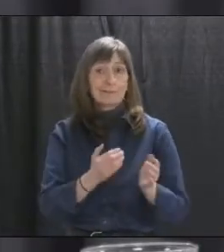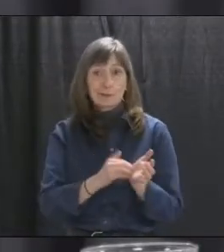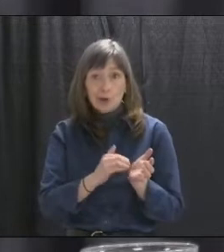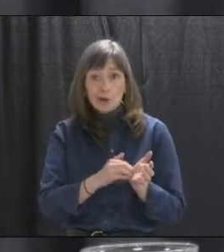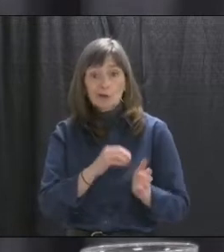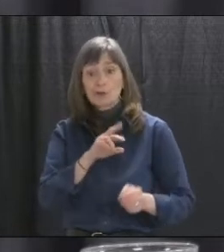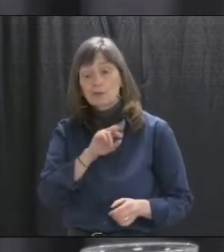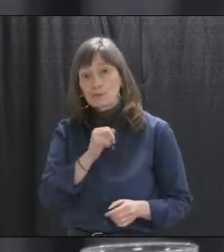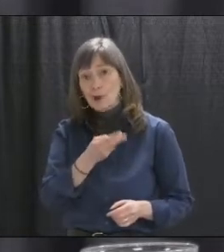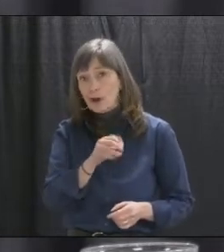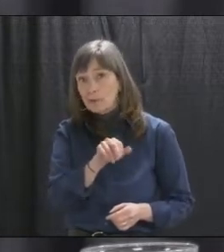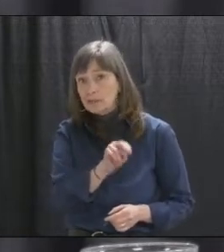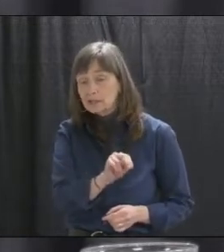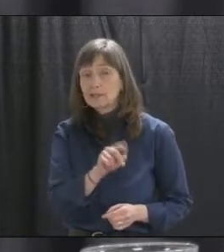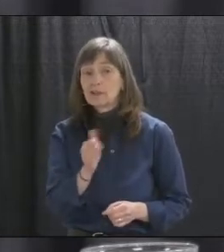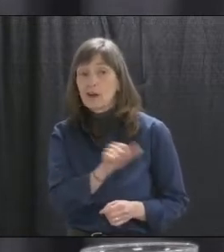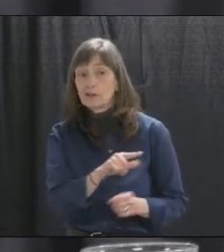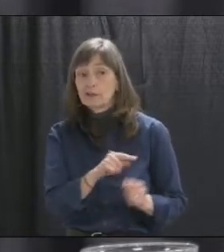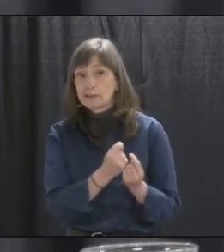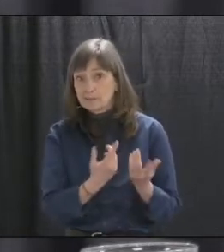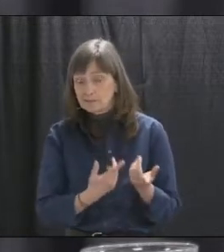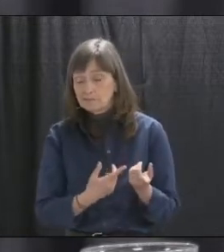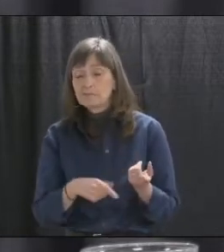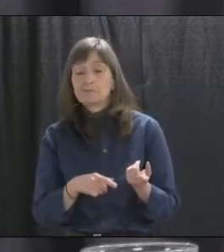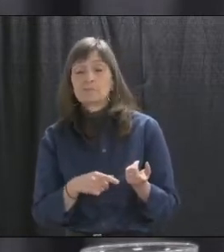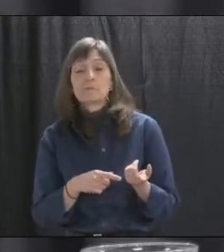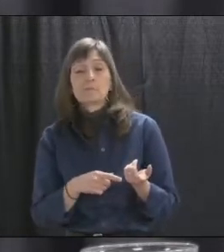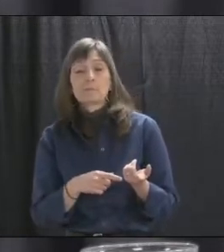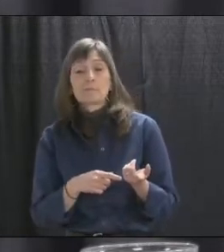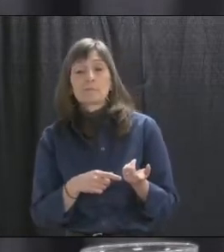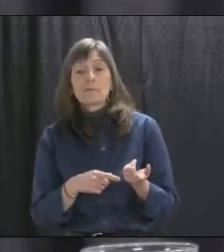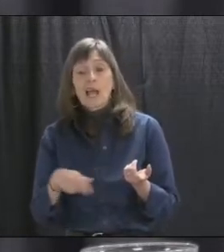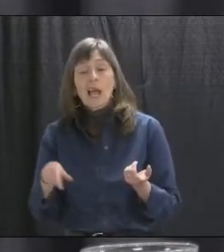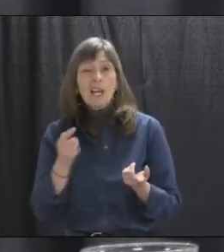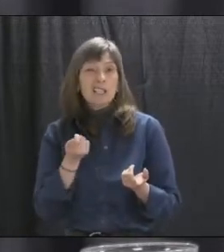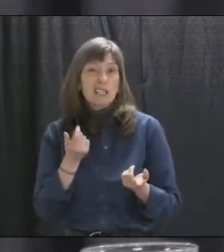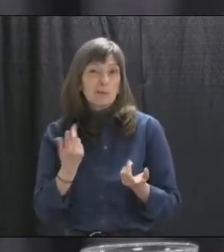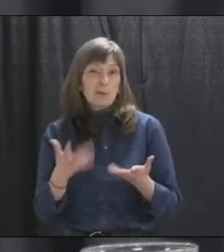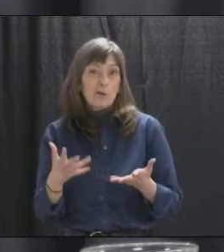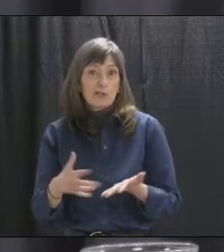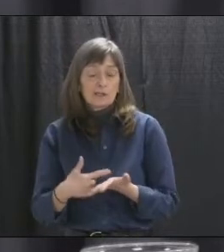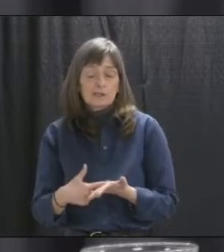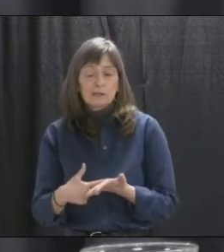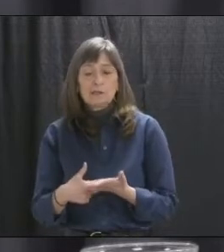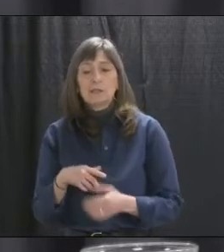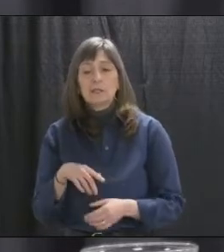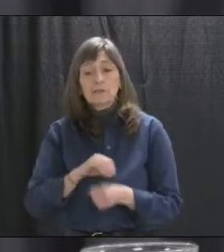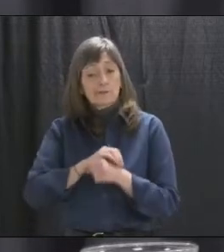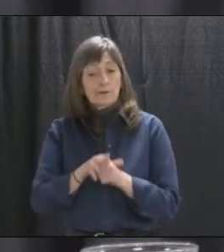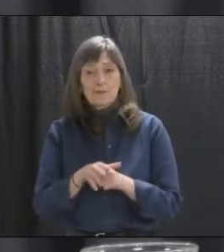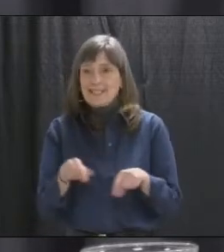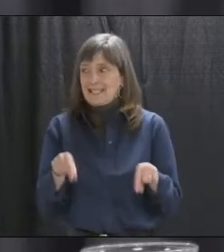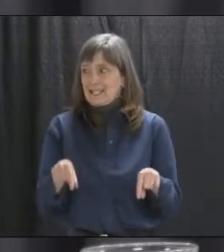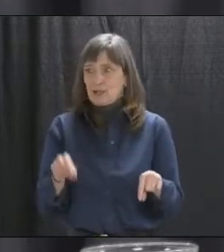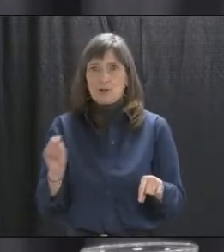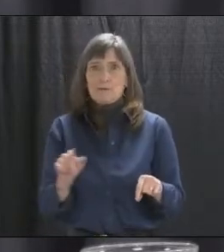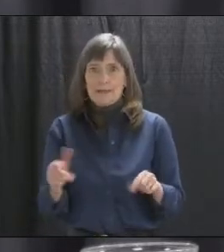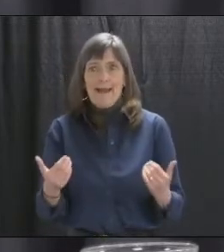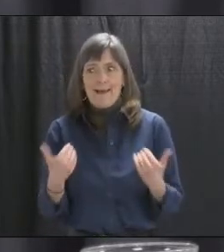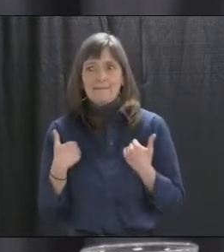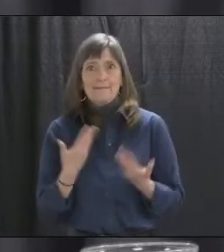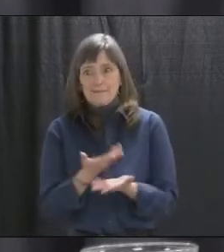his team. Facts of the case are, and we've talked about it in other contexts, the virus is here.